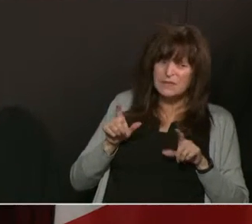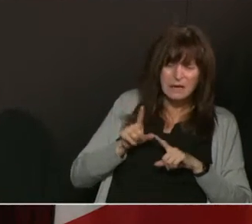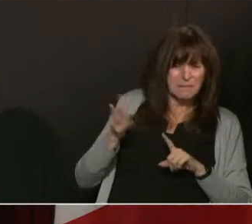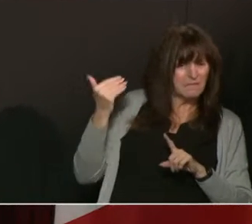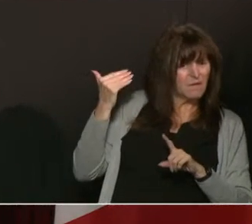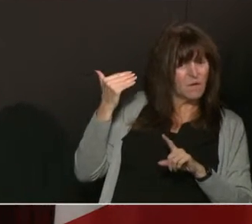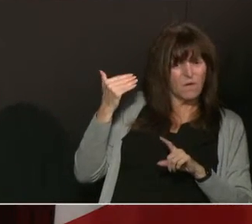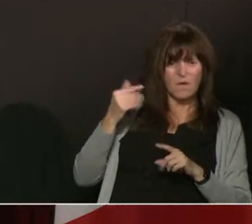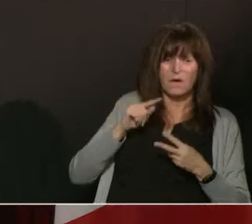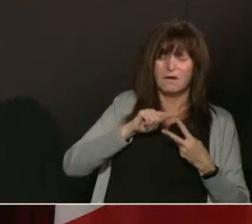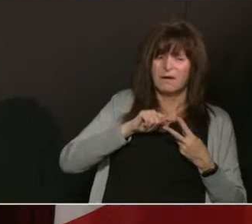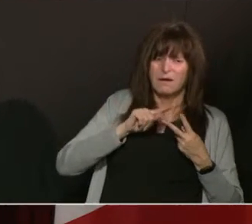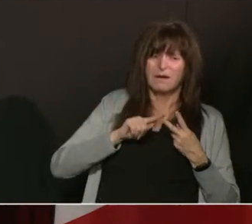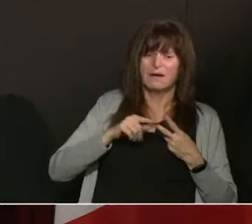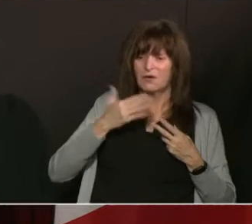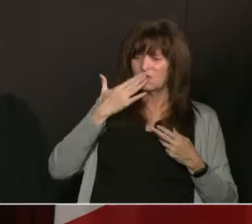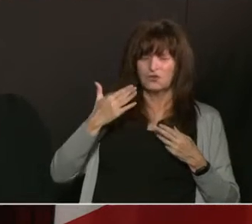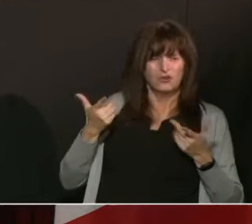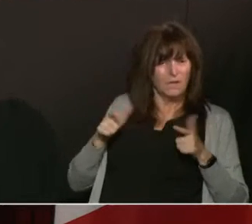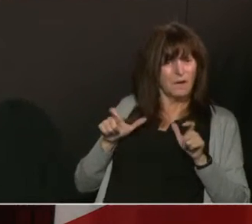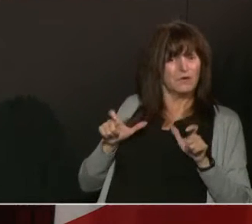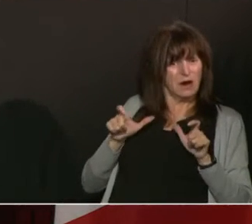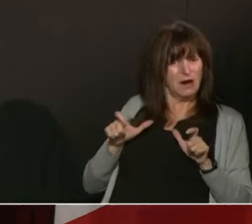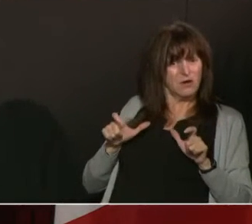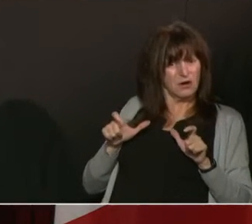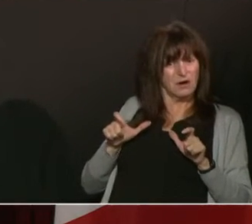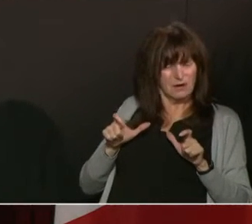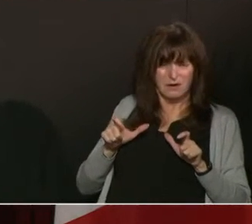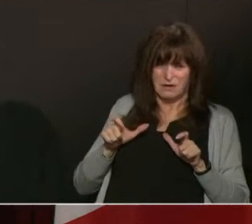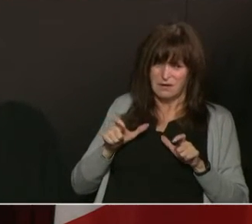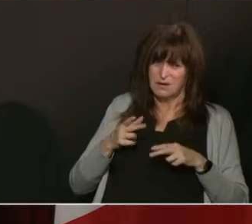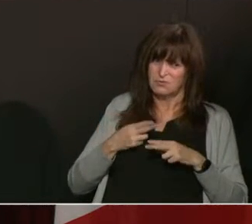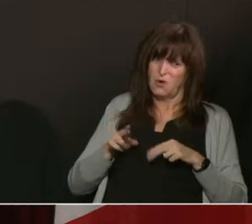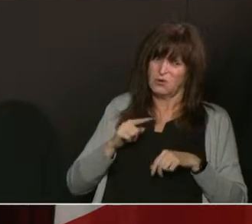against COVID. So it's much shorter time frame.